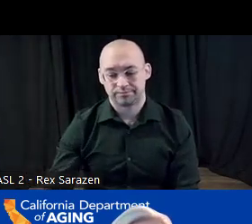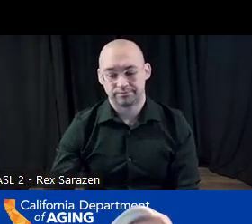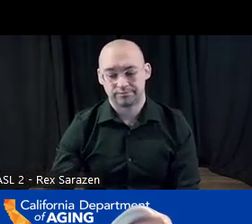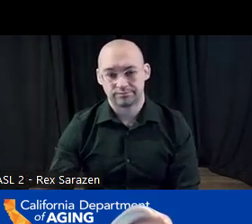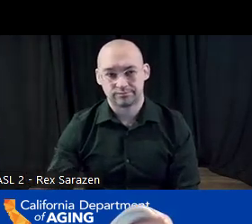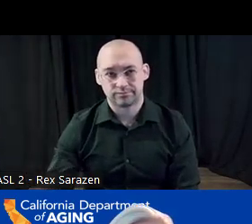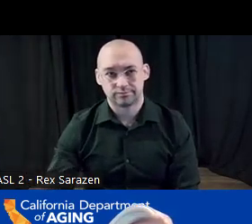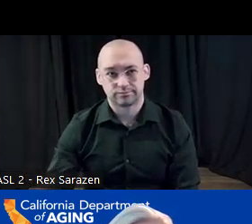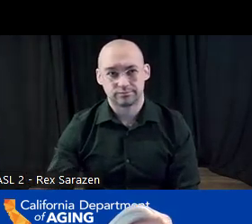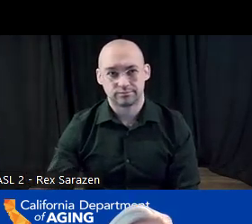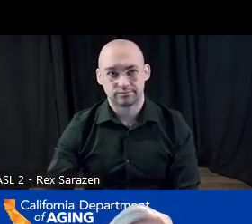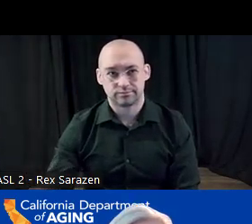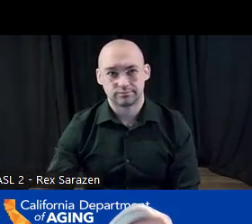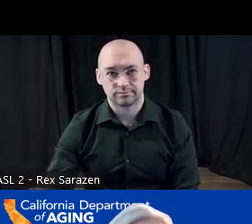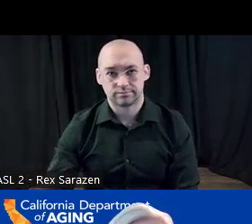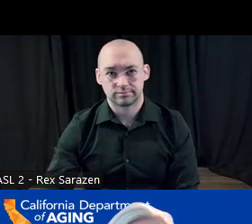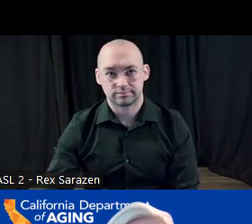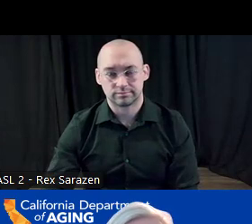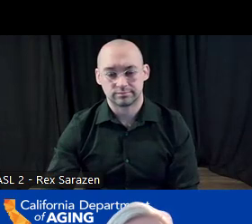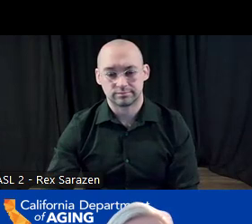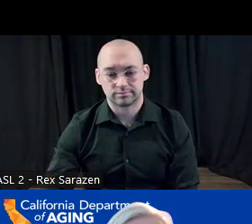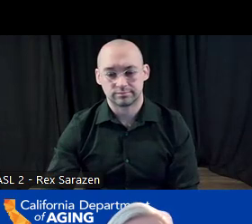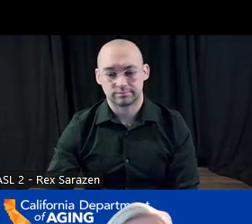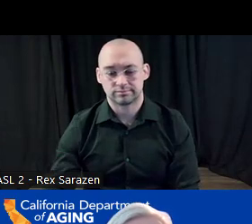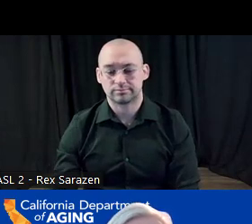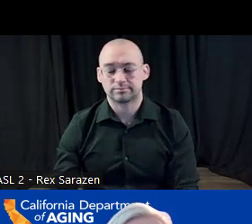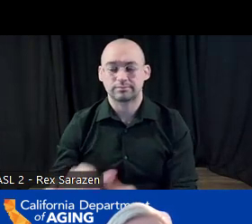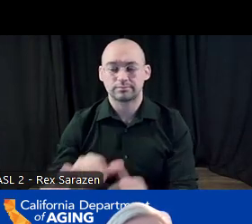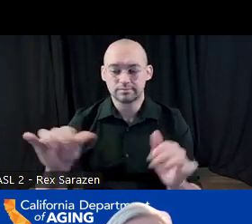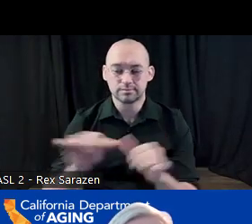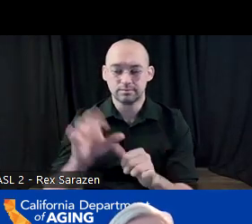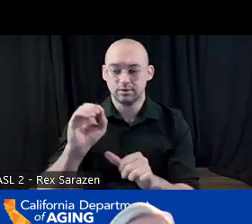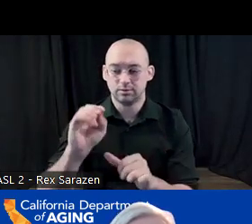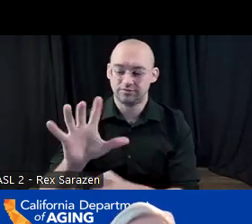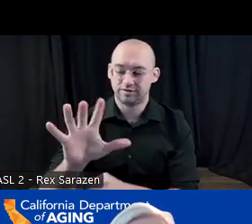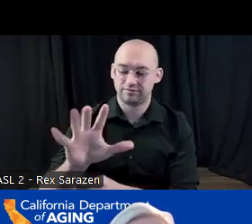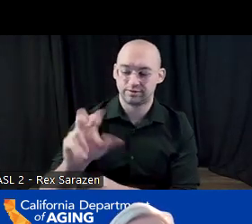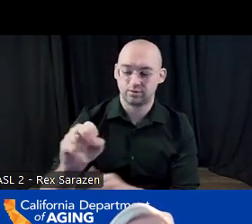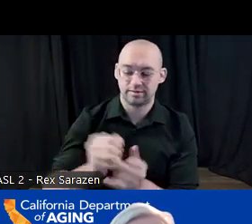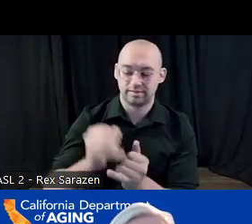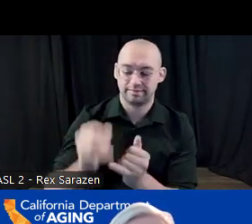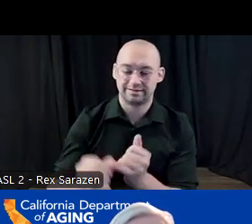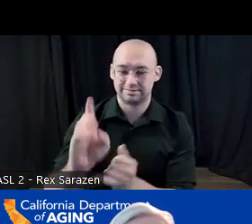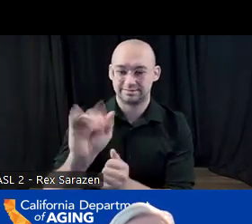I'm going to, this is area code 530, last digits